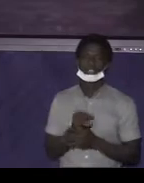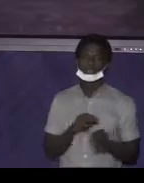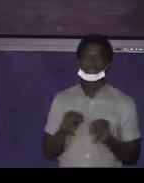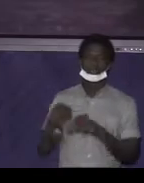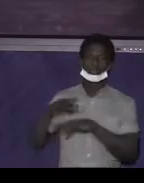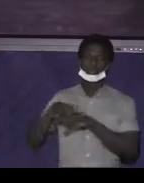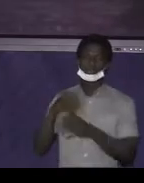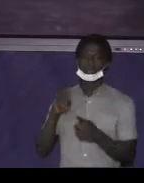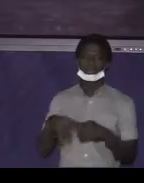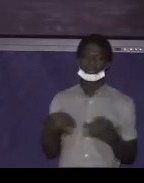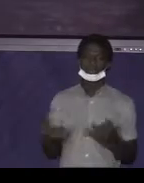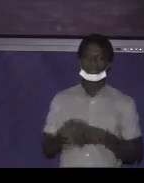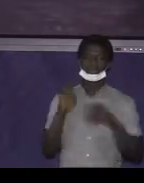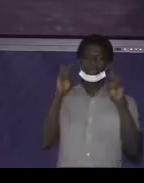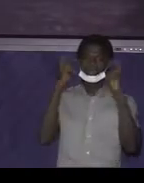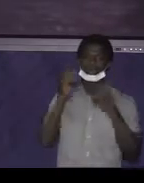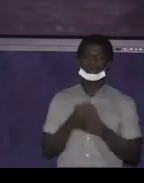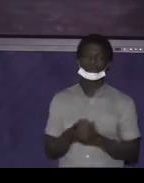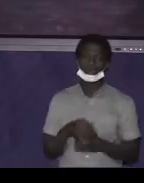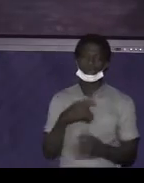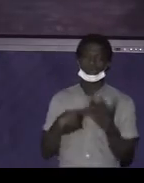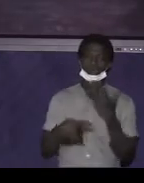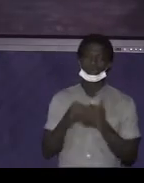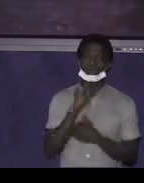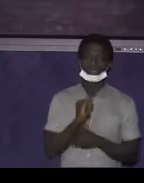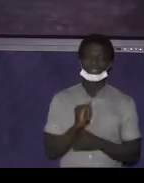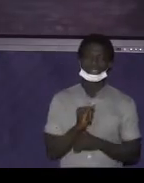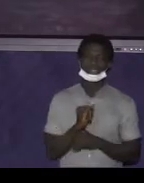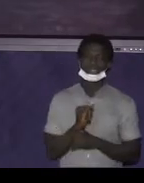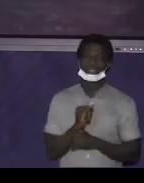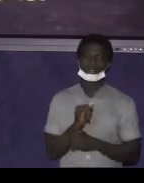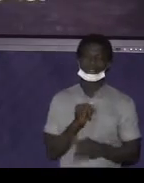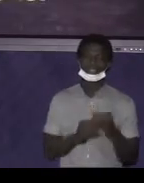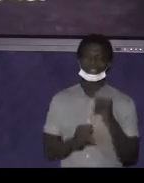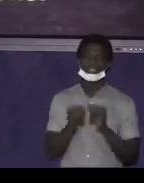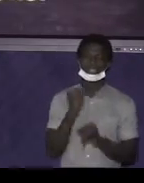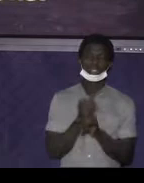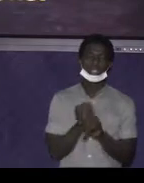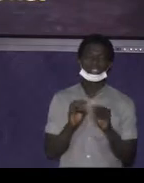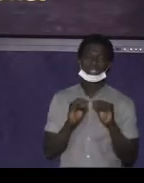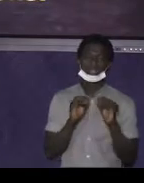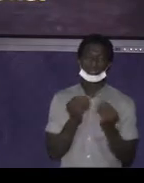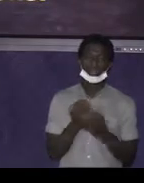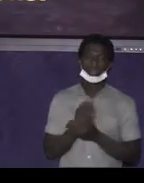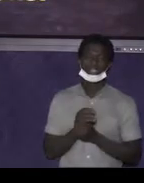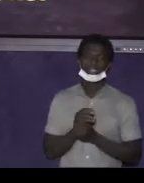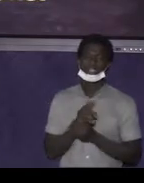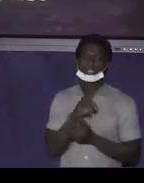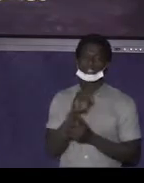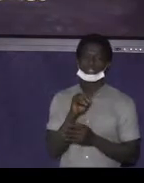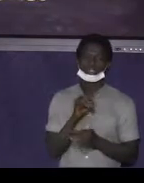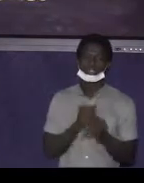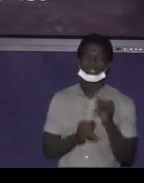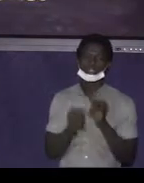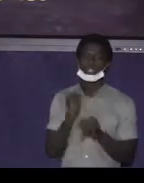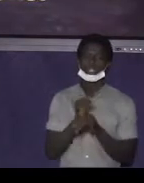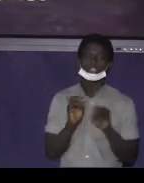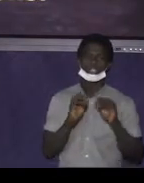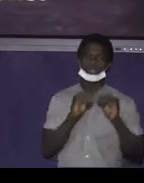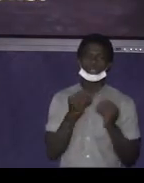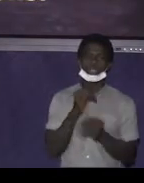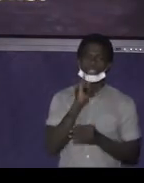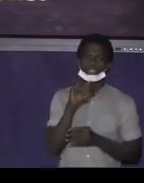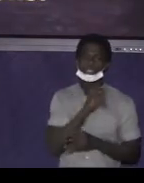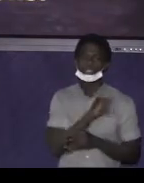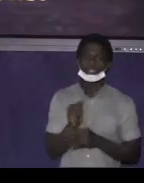organizations. Moving on to today's topic, what is international organization? An